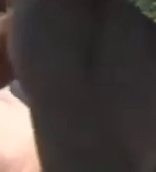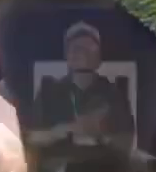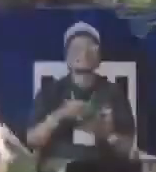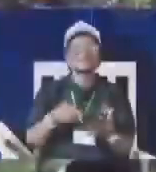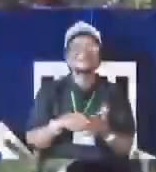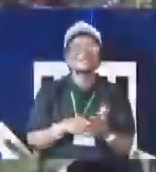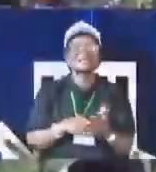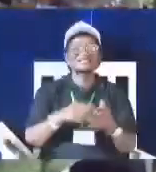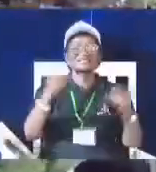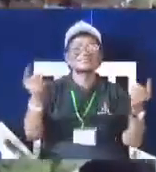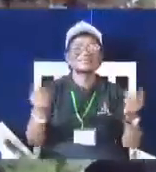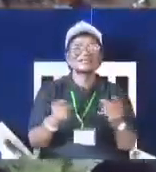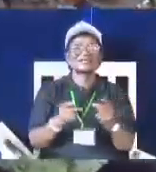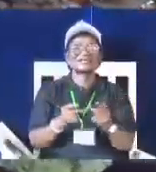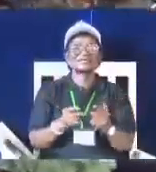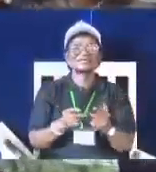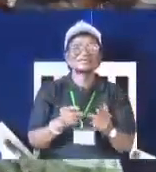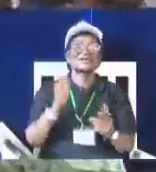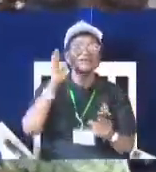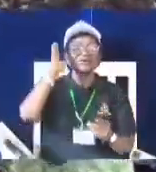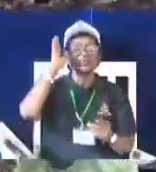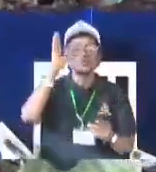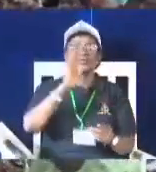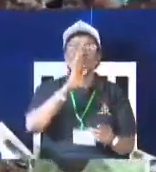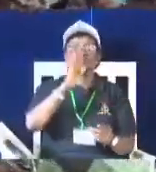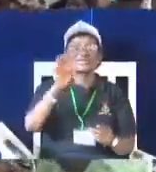this place will be the overflow tomorrow.